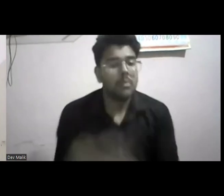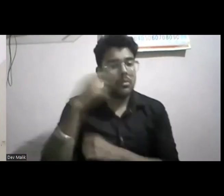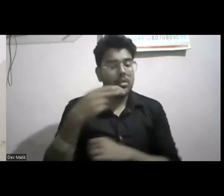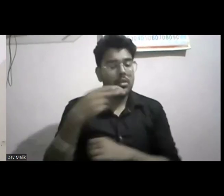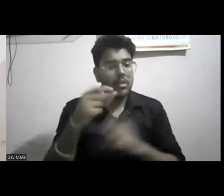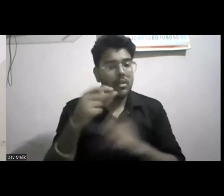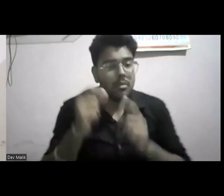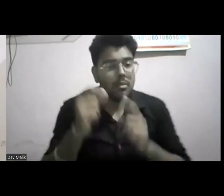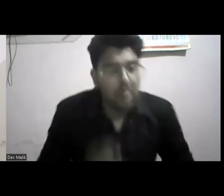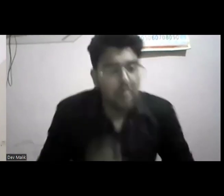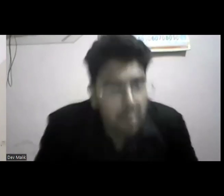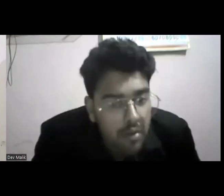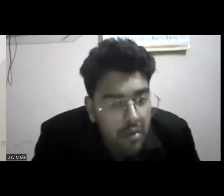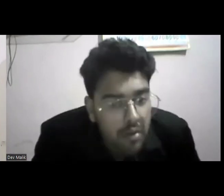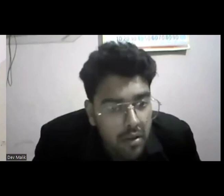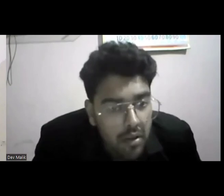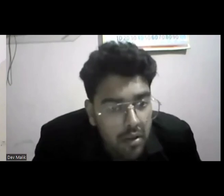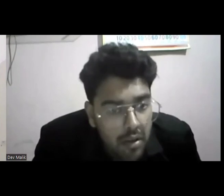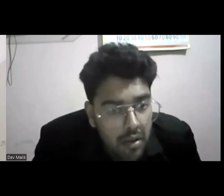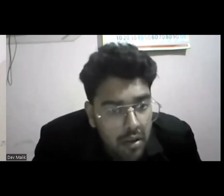which means horse tail.